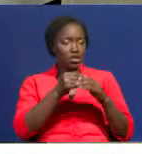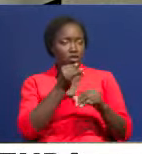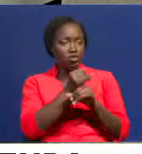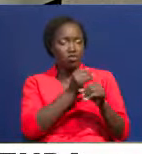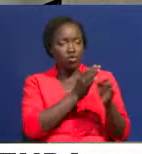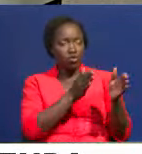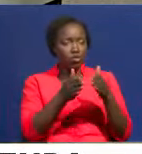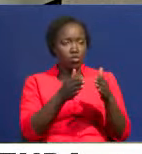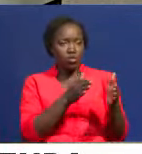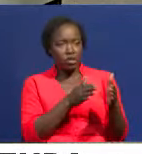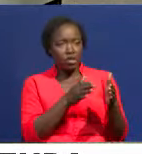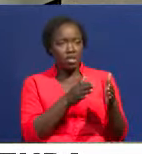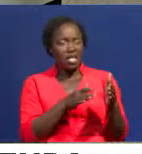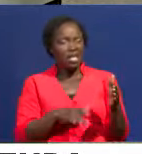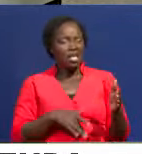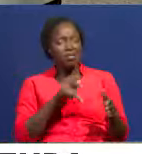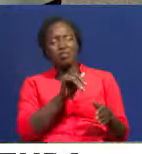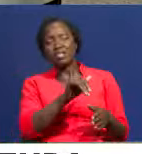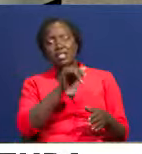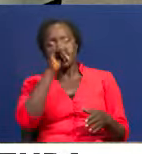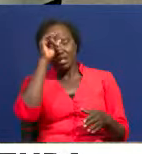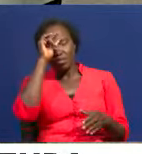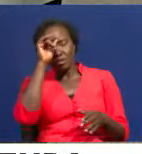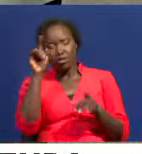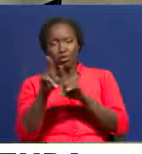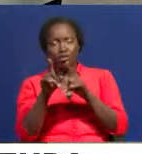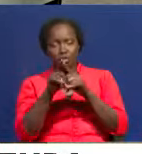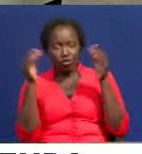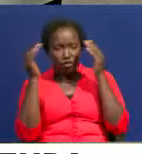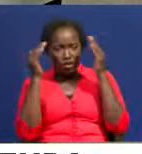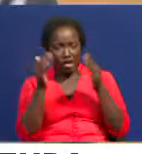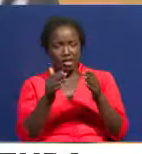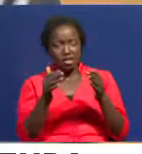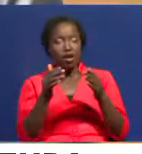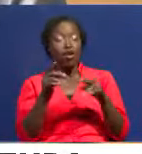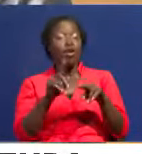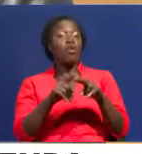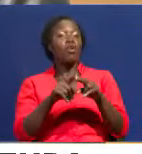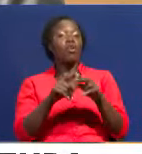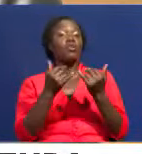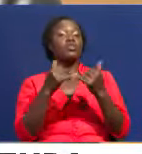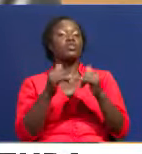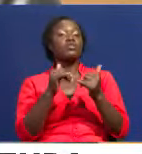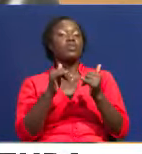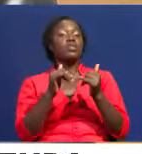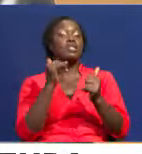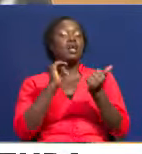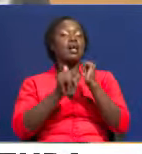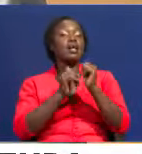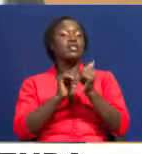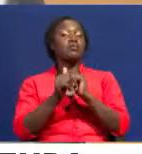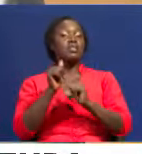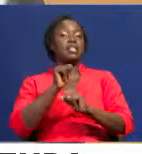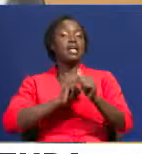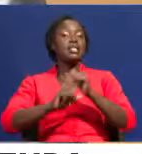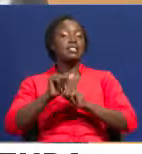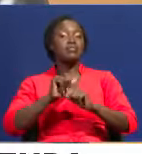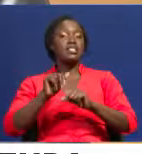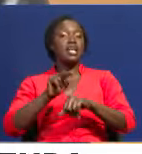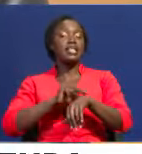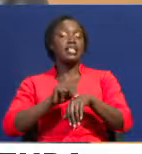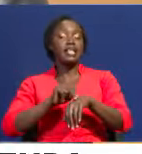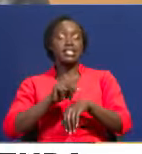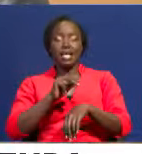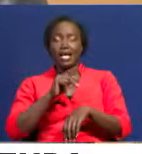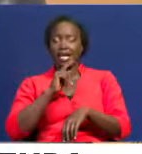job opportunities, mm-hmm. I feel like the government should also focus on sports activities and nurture talents.